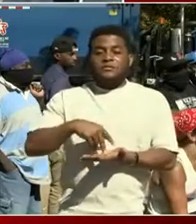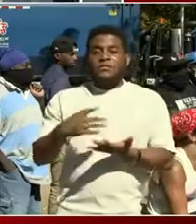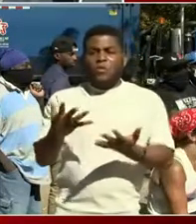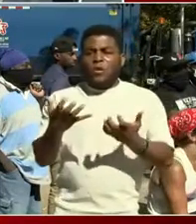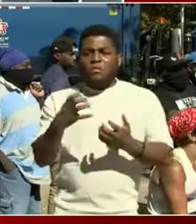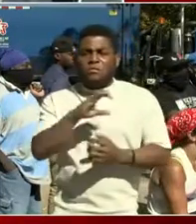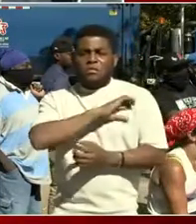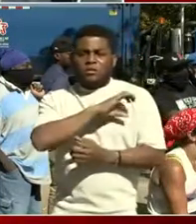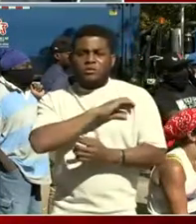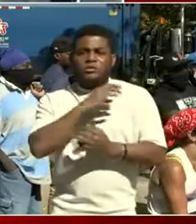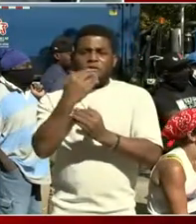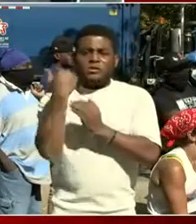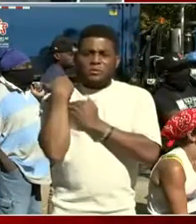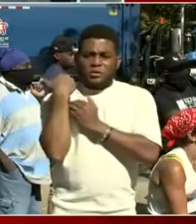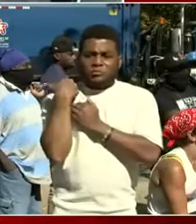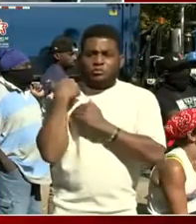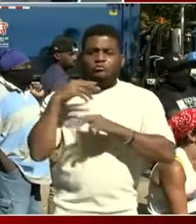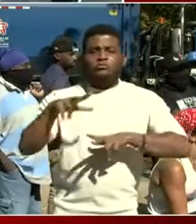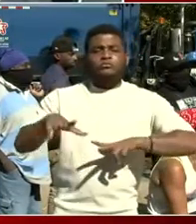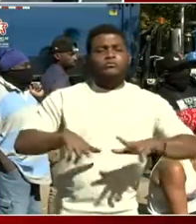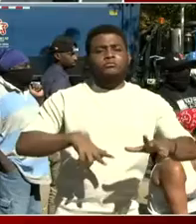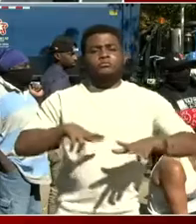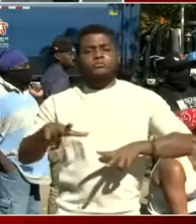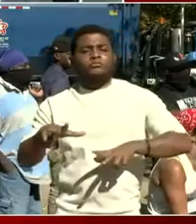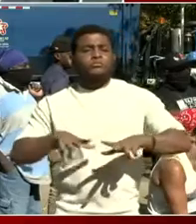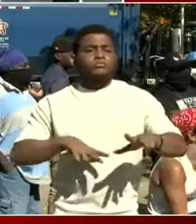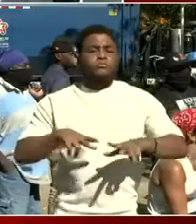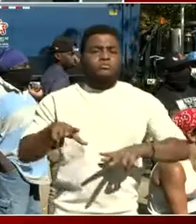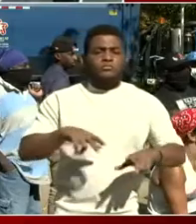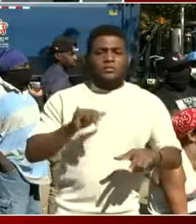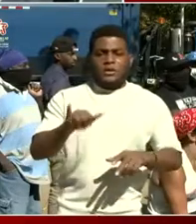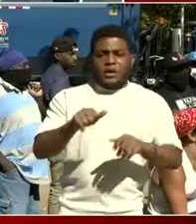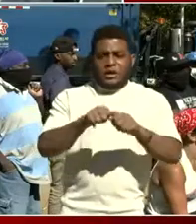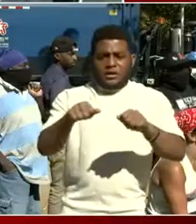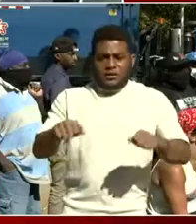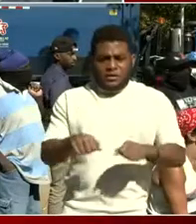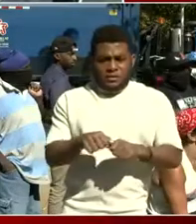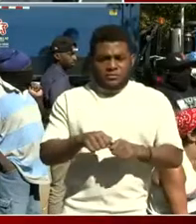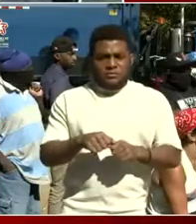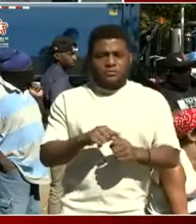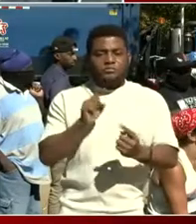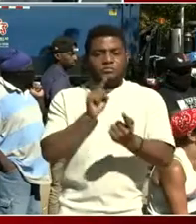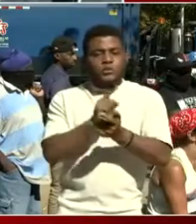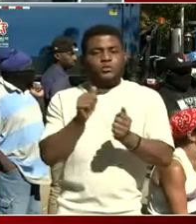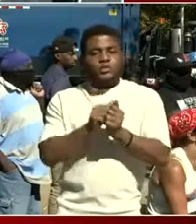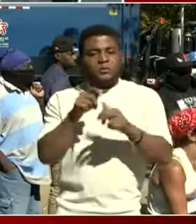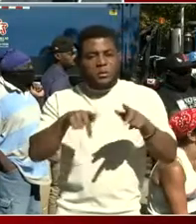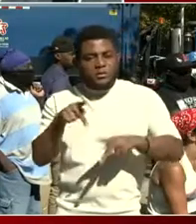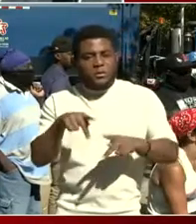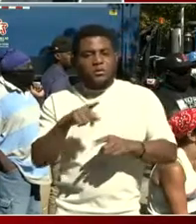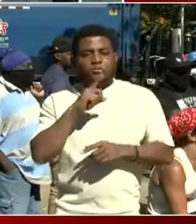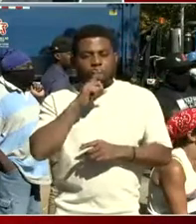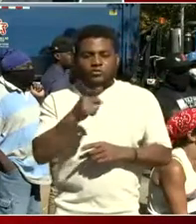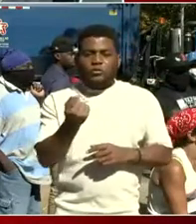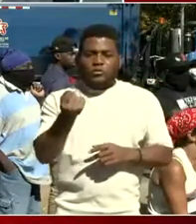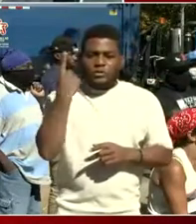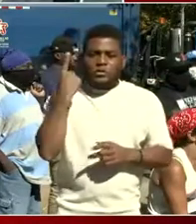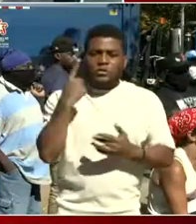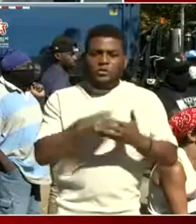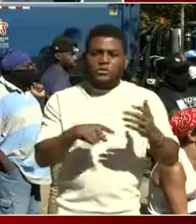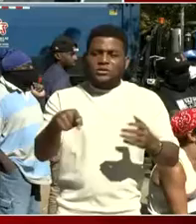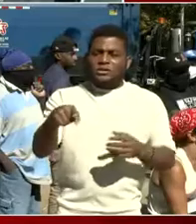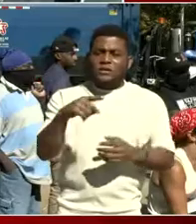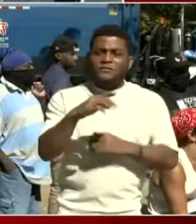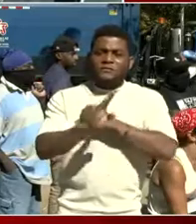out of the car, walk that area that they have responsibility for, understanding what the Fall Crime Prevention Initiative area is, but they